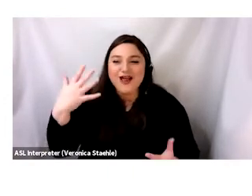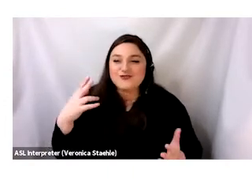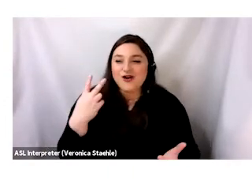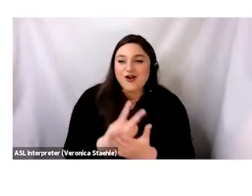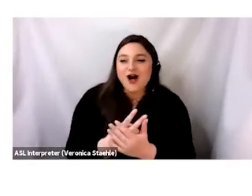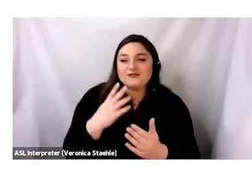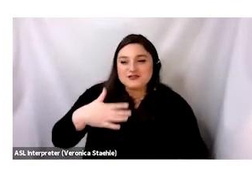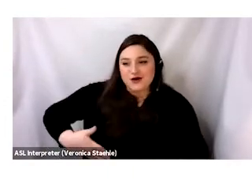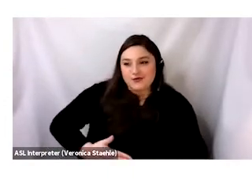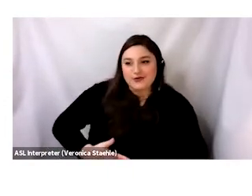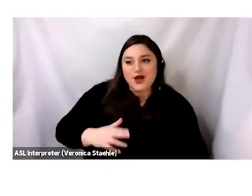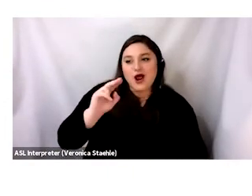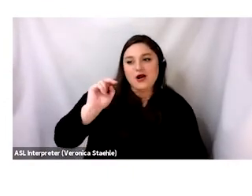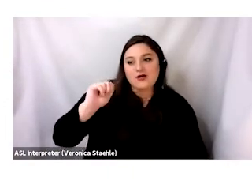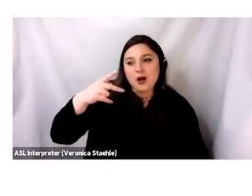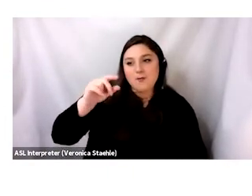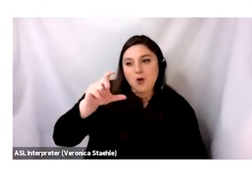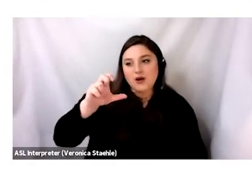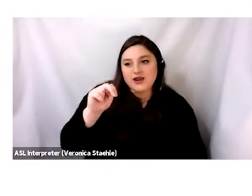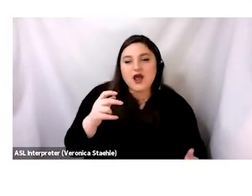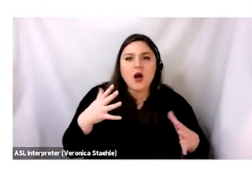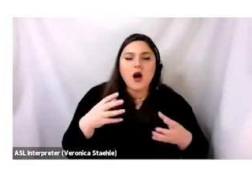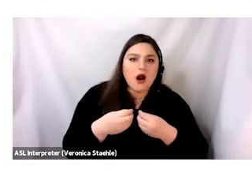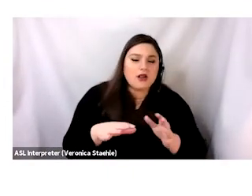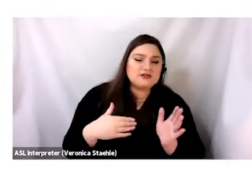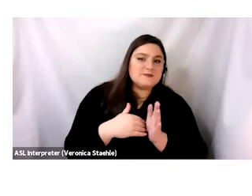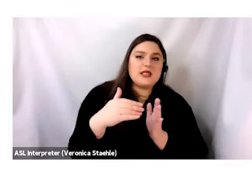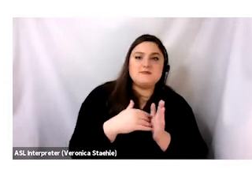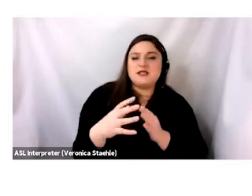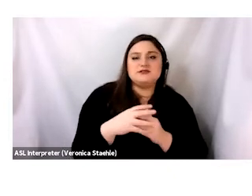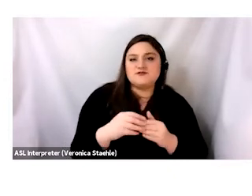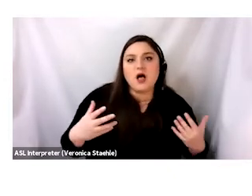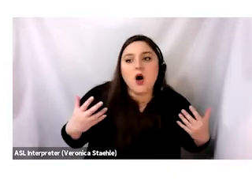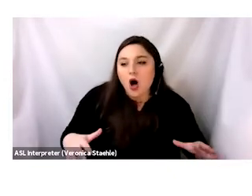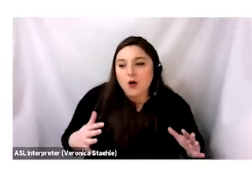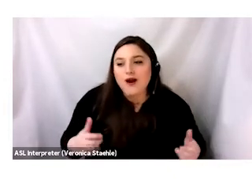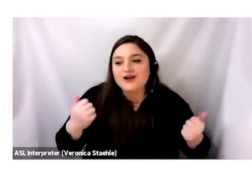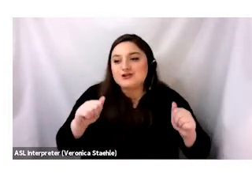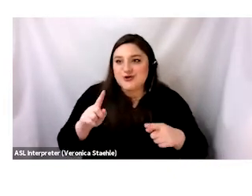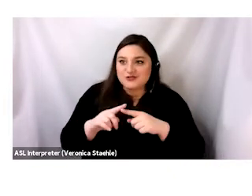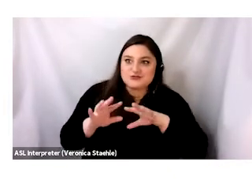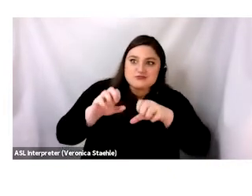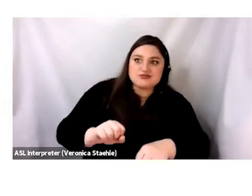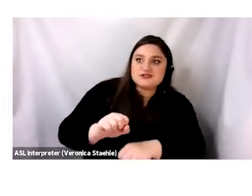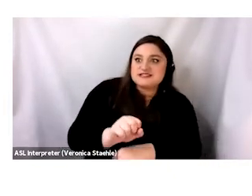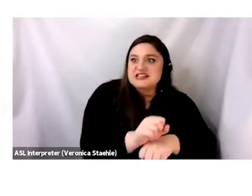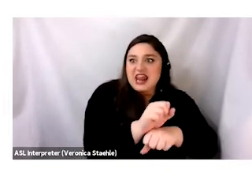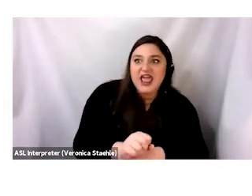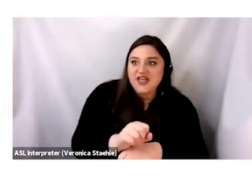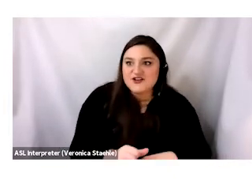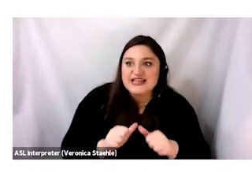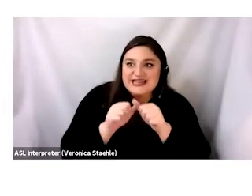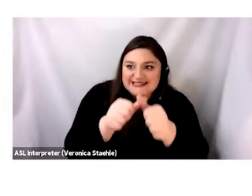lost millions of dollars trying to fight enslaved Africans and Haitians who were fighting against France. So they were really